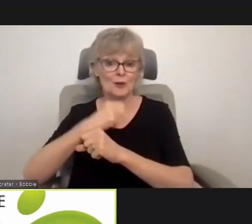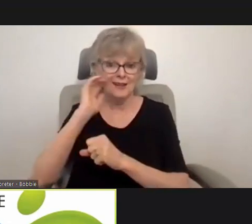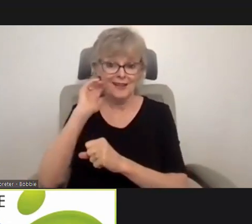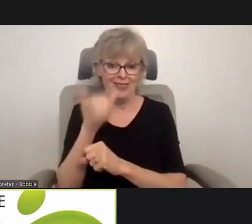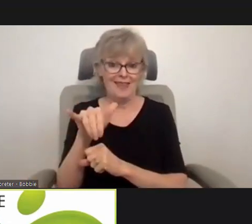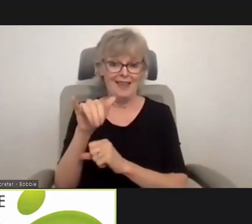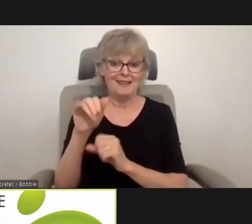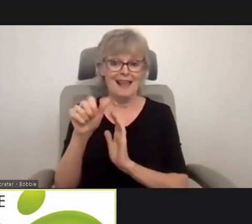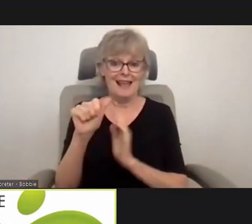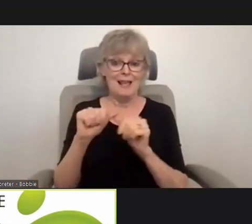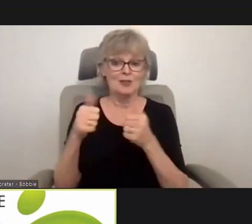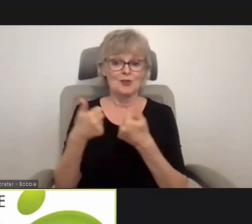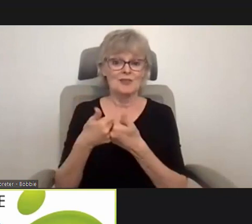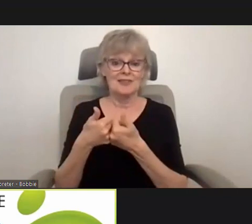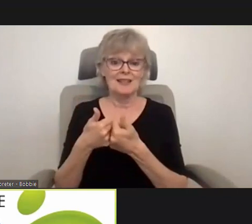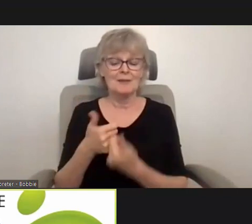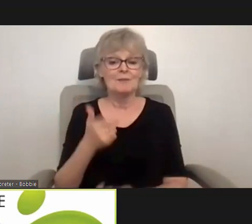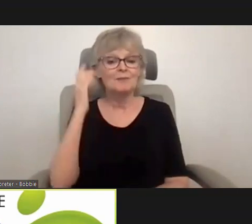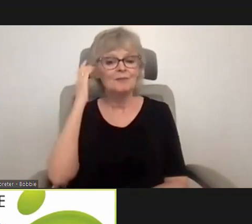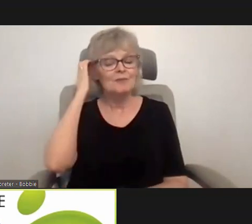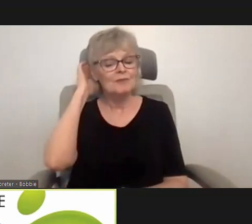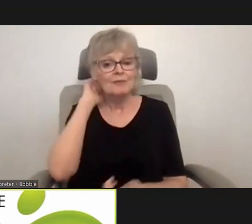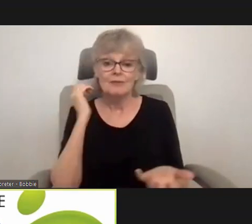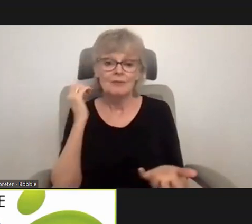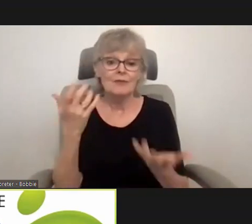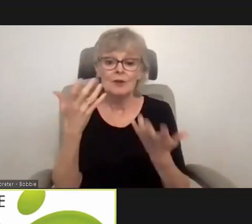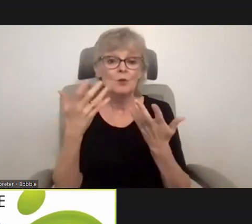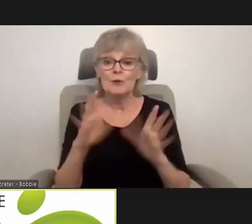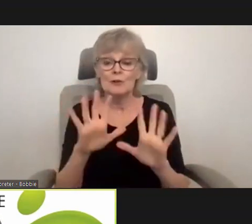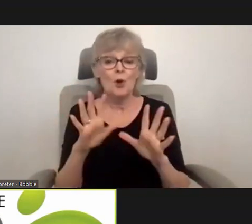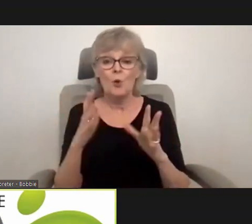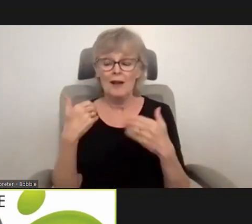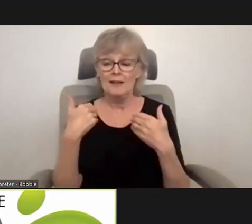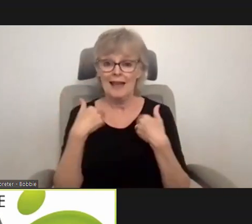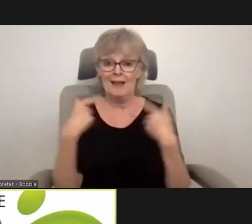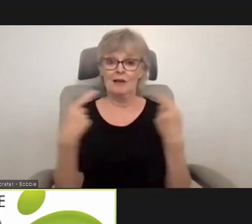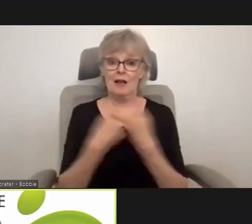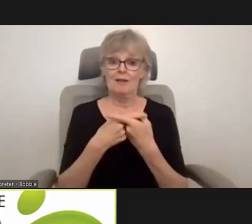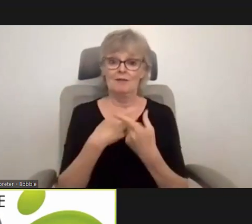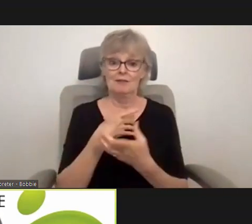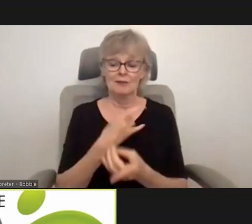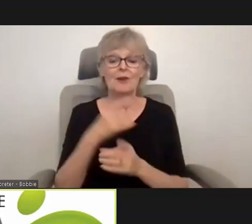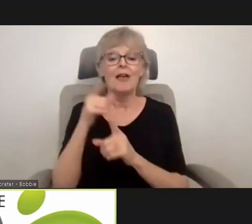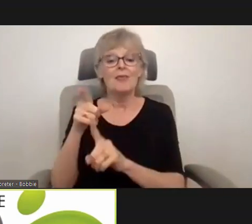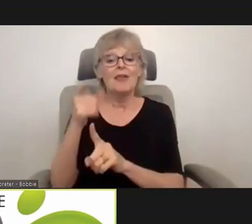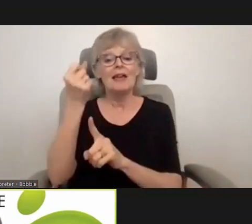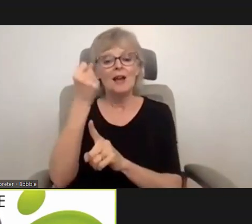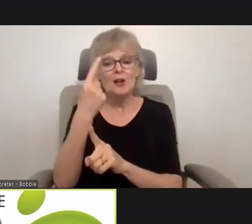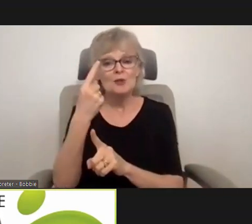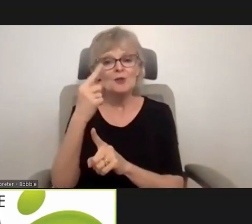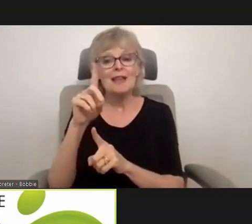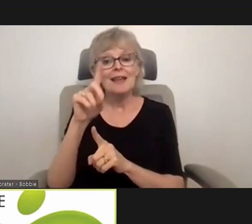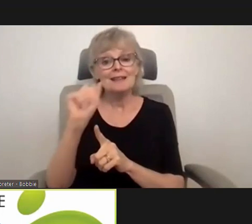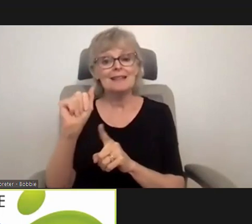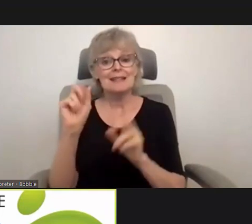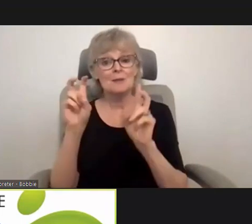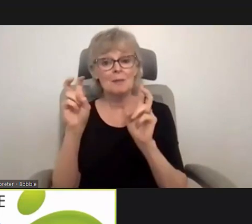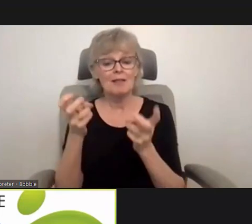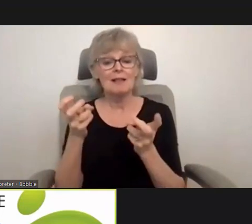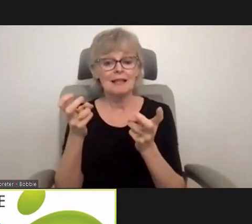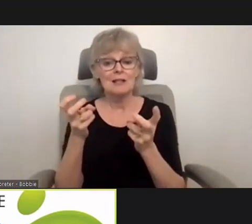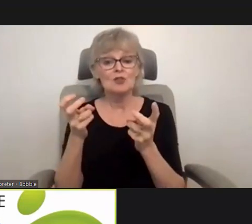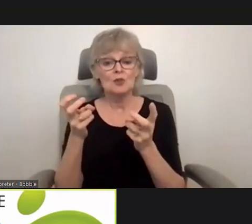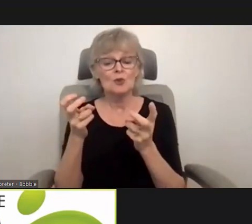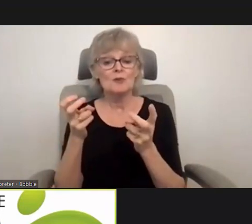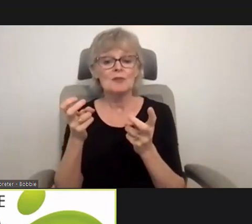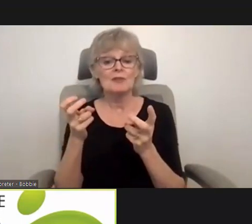So there can never be a conflict of interest. They now understand disability issues far greater and with a far